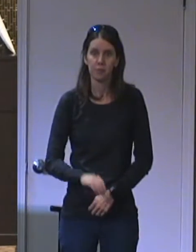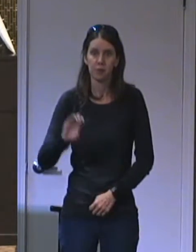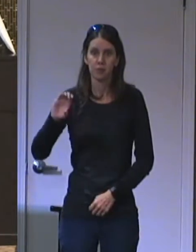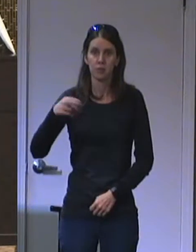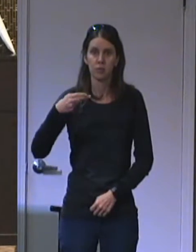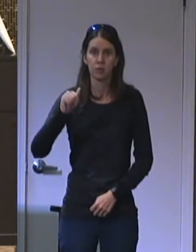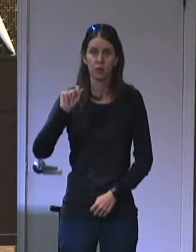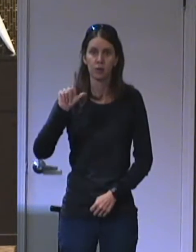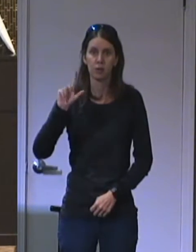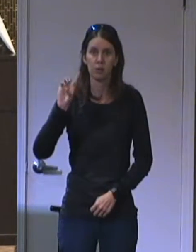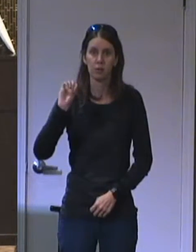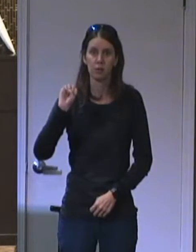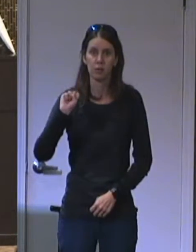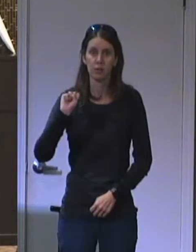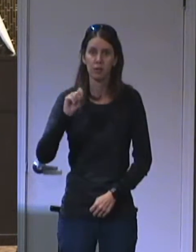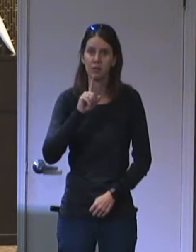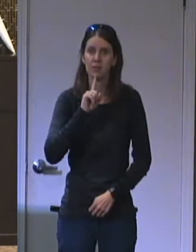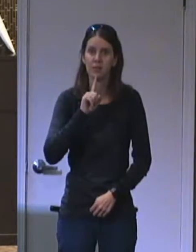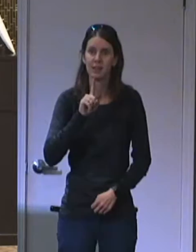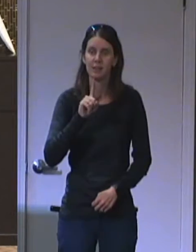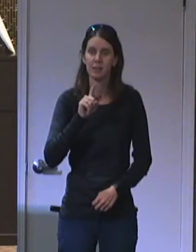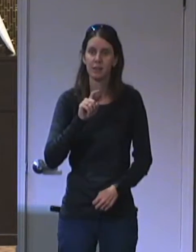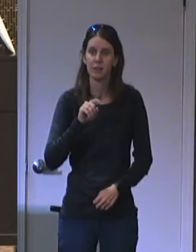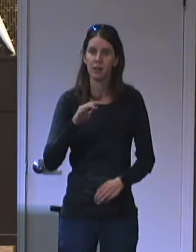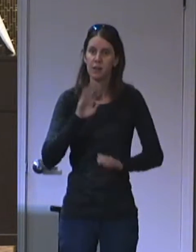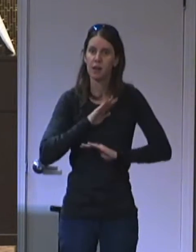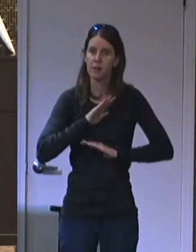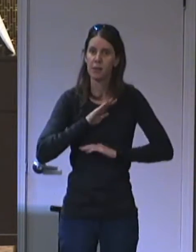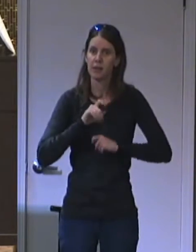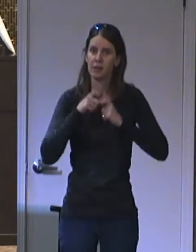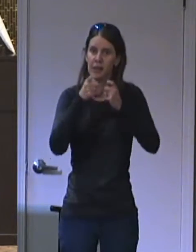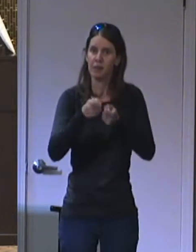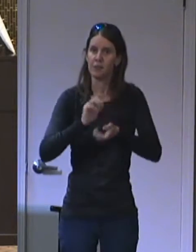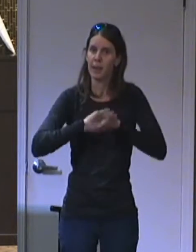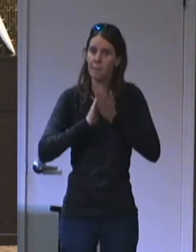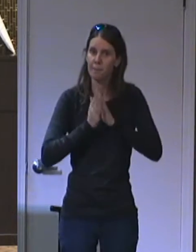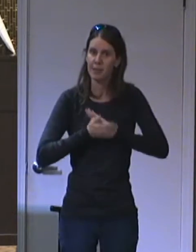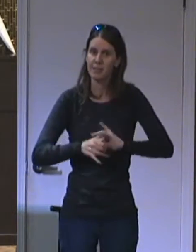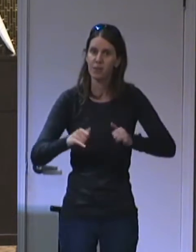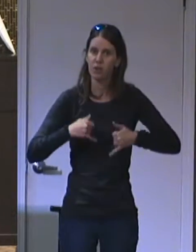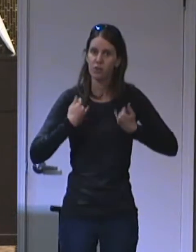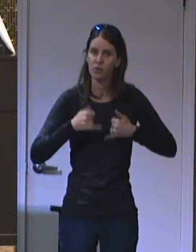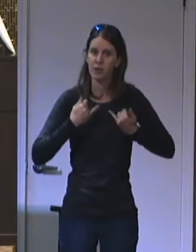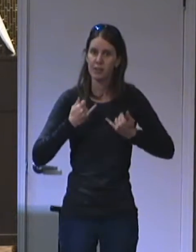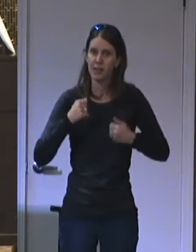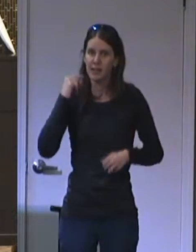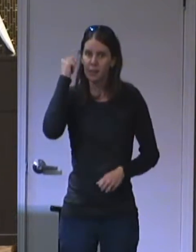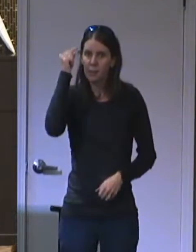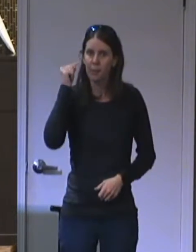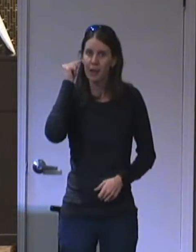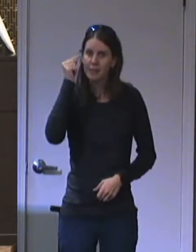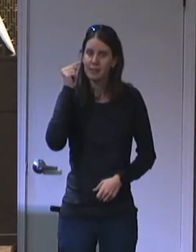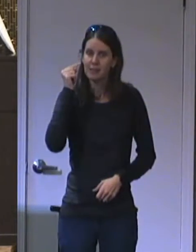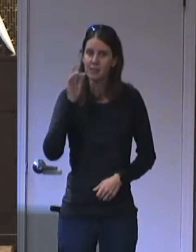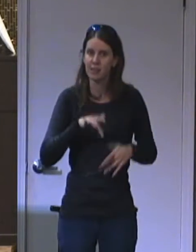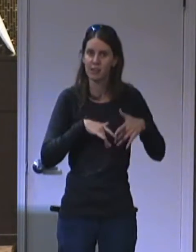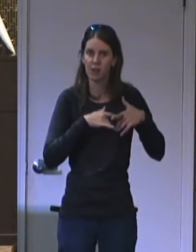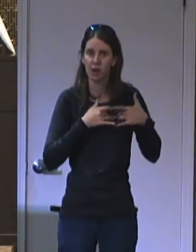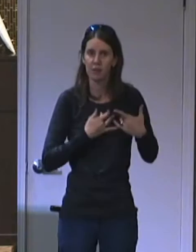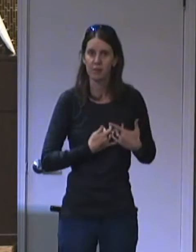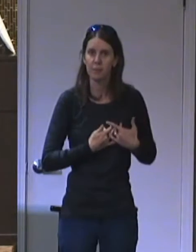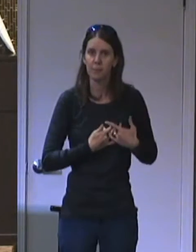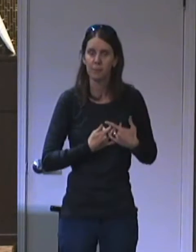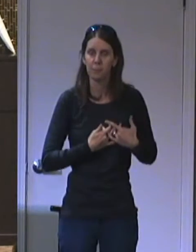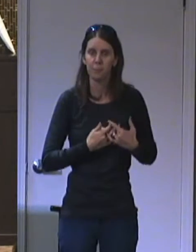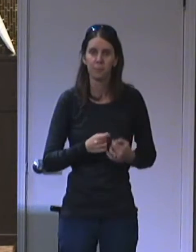Charles Allen writes, contentment gives peace and joy in our minds and